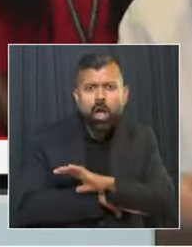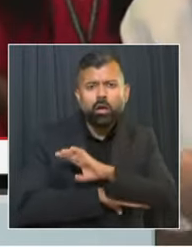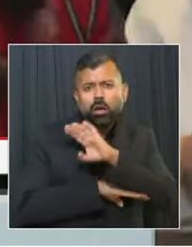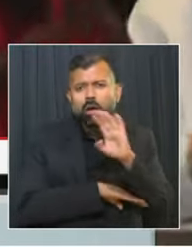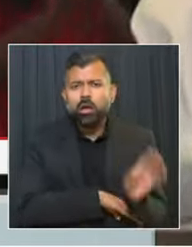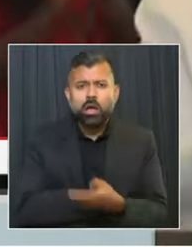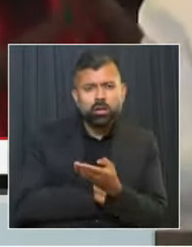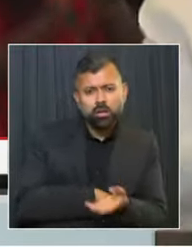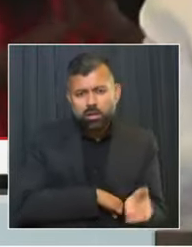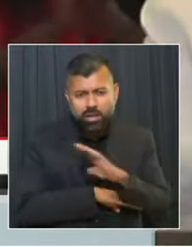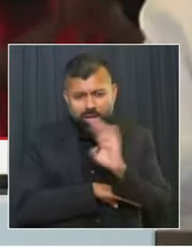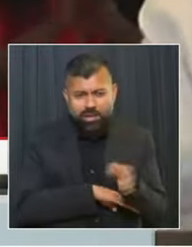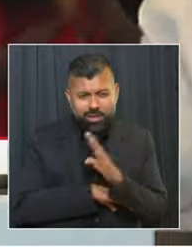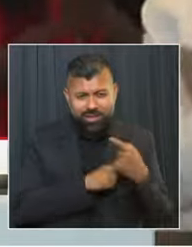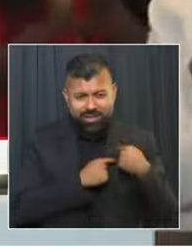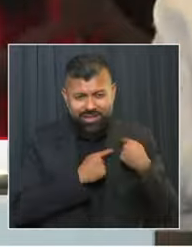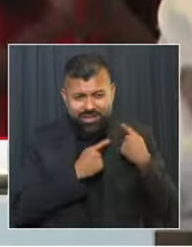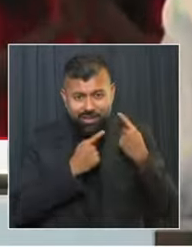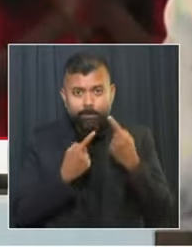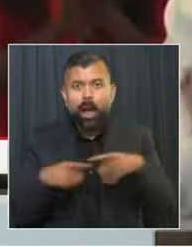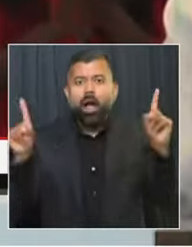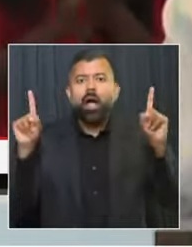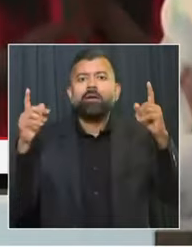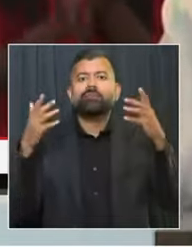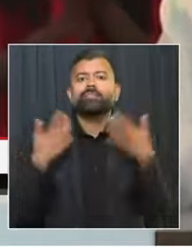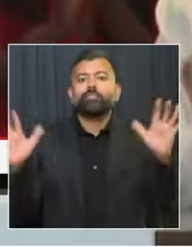early round of applause.